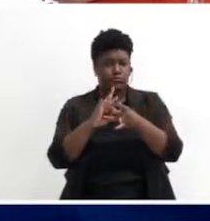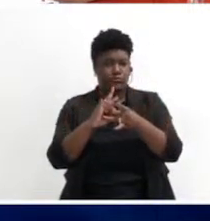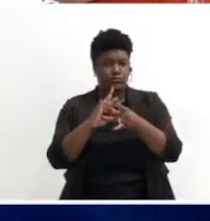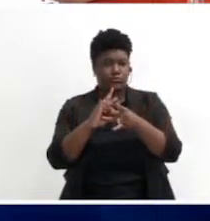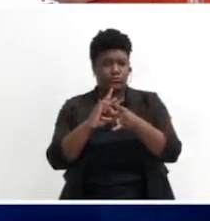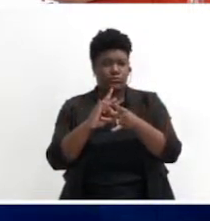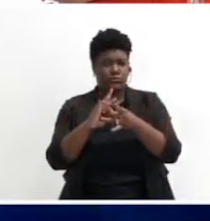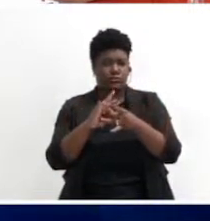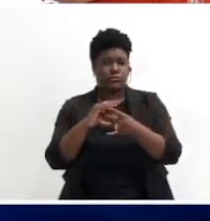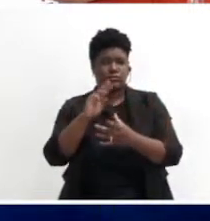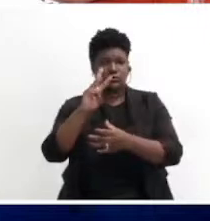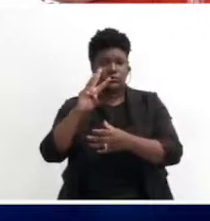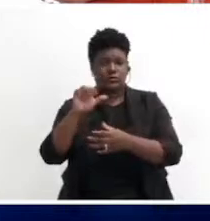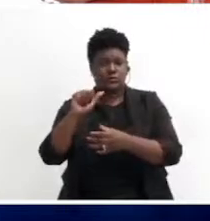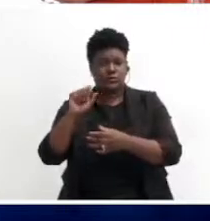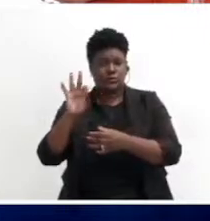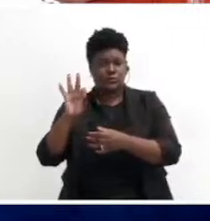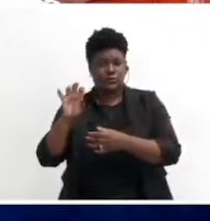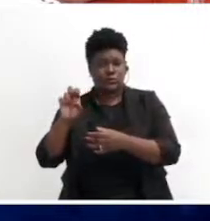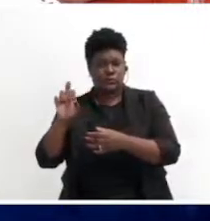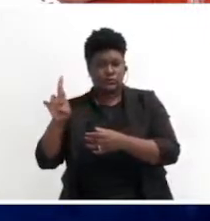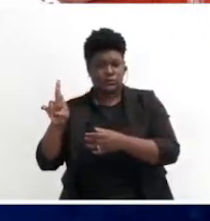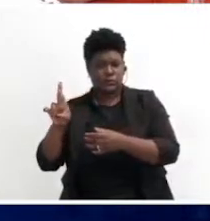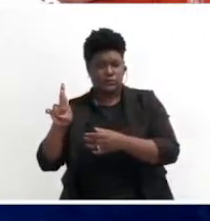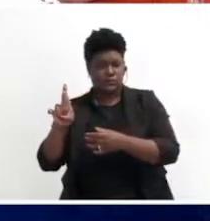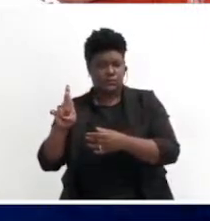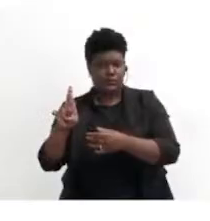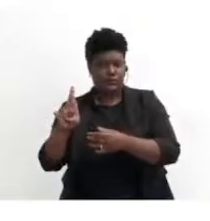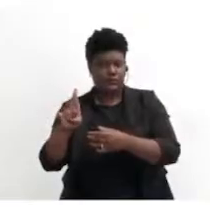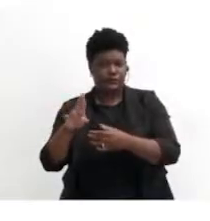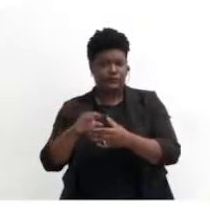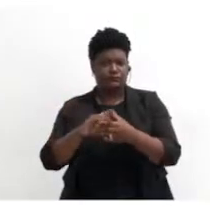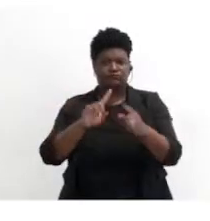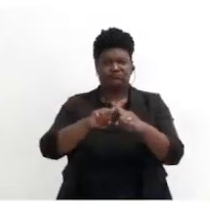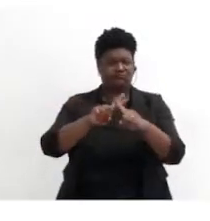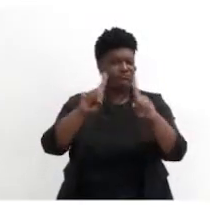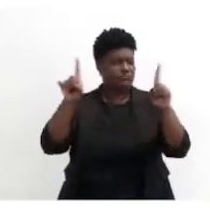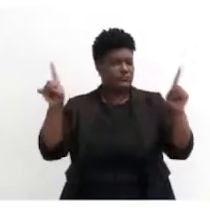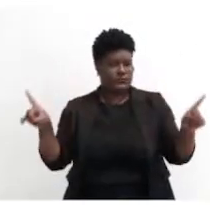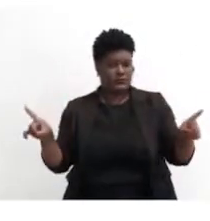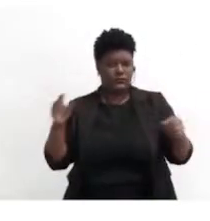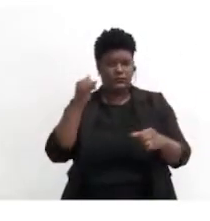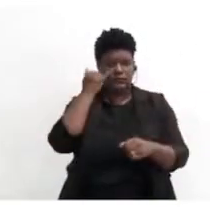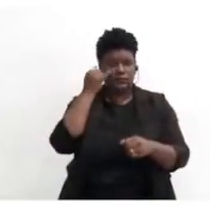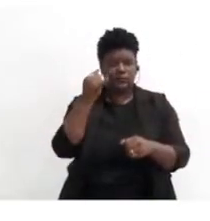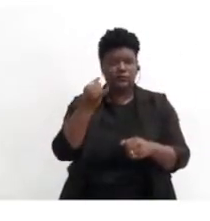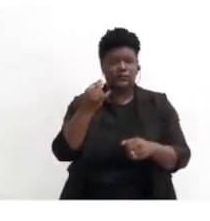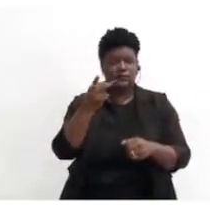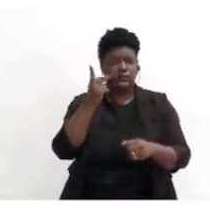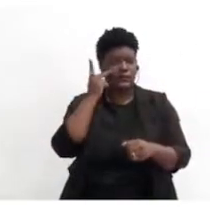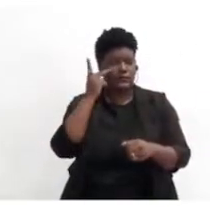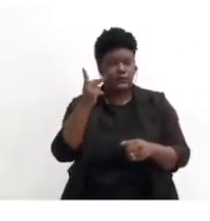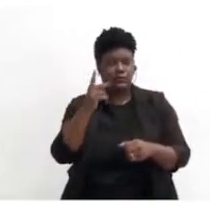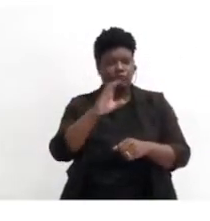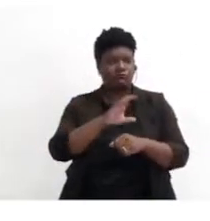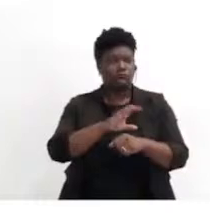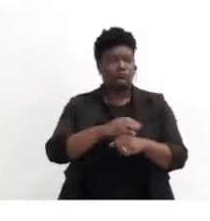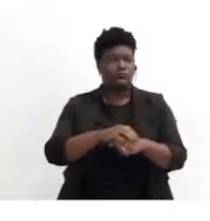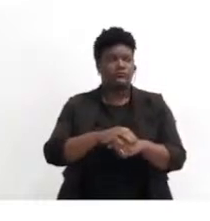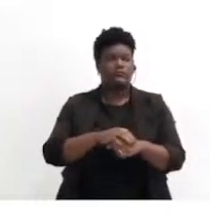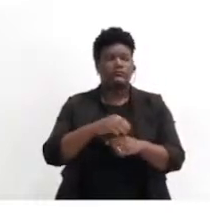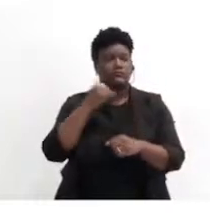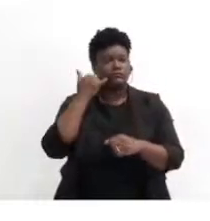level. And in fact, if you're looking at these devices, unless you really know what you're looking for, it can be difficult to tell what's